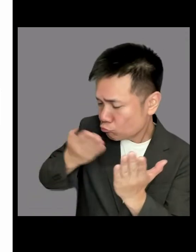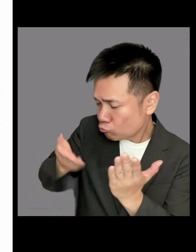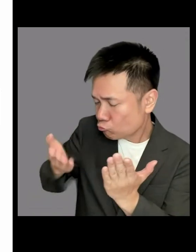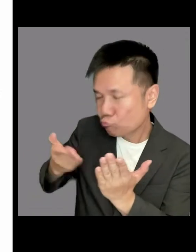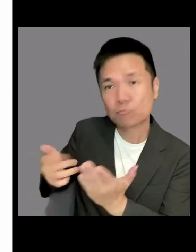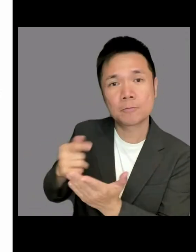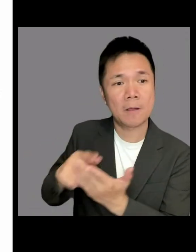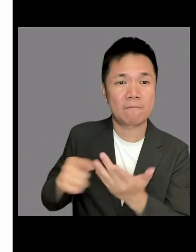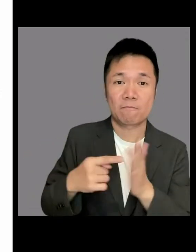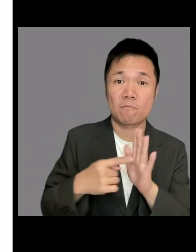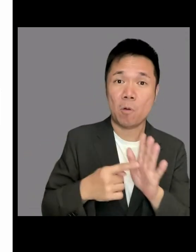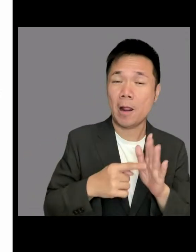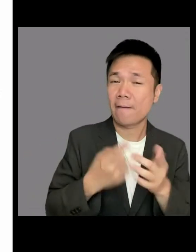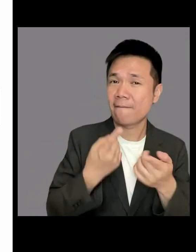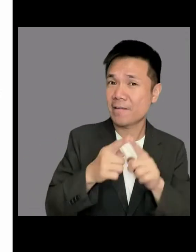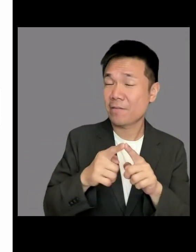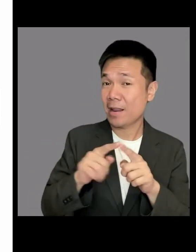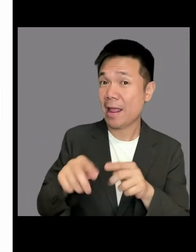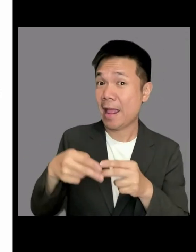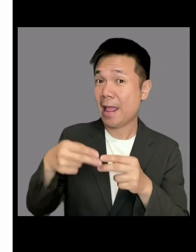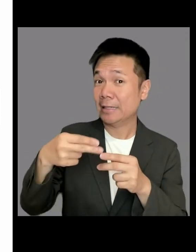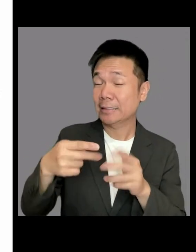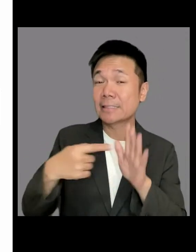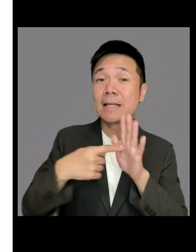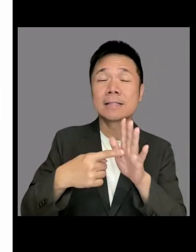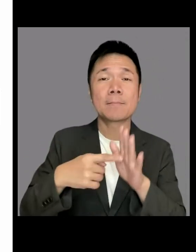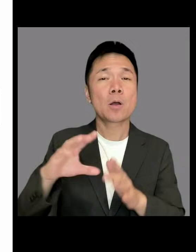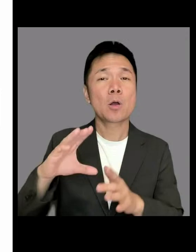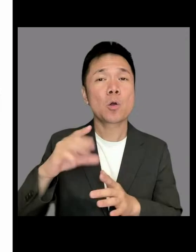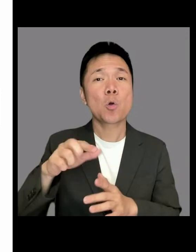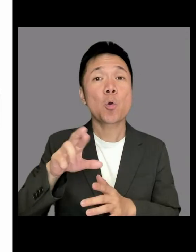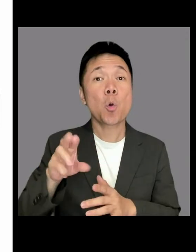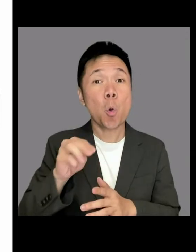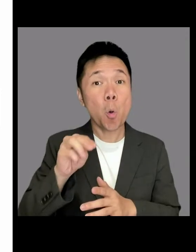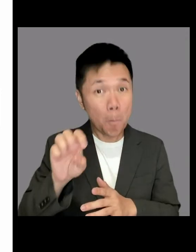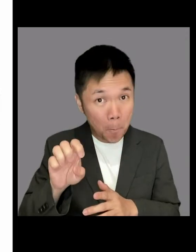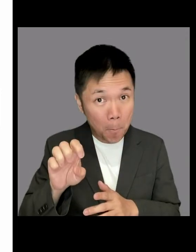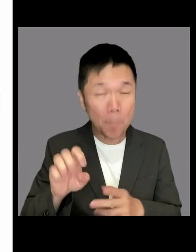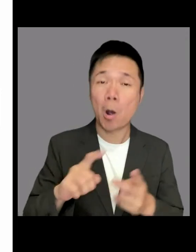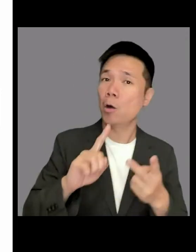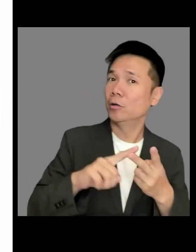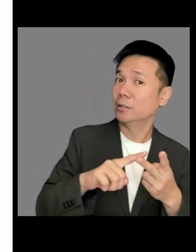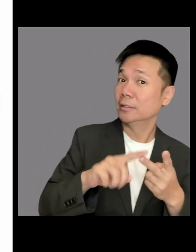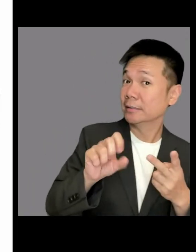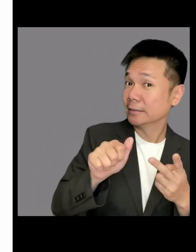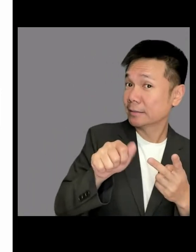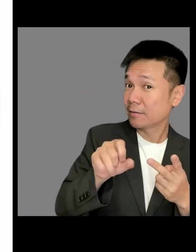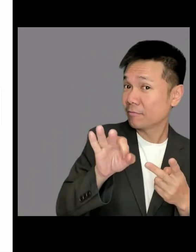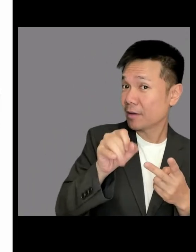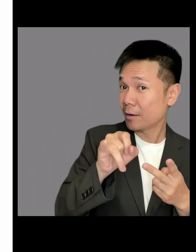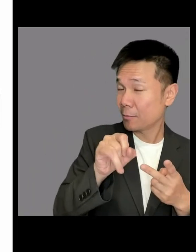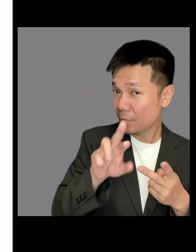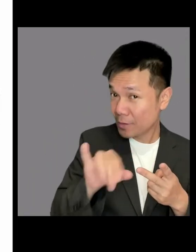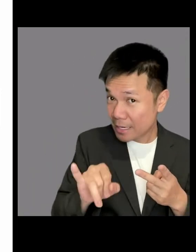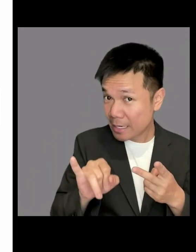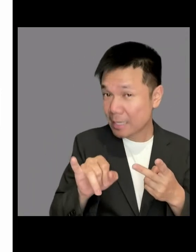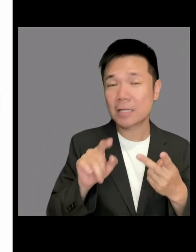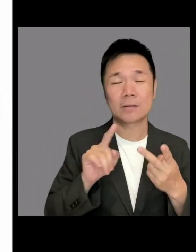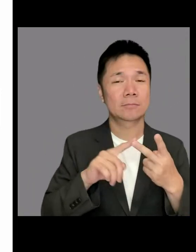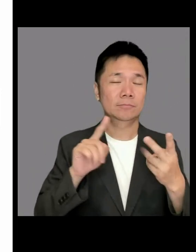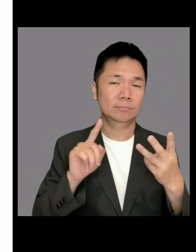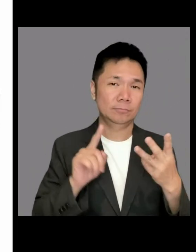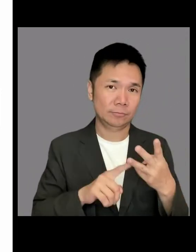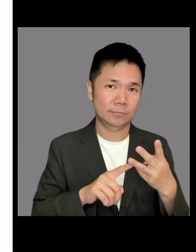Chrome and very similar browsers such as Safari and Edge before it became a Chromium browser